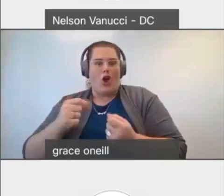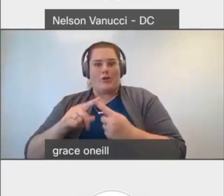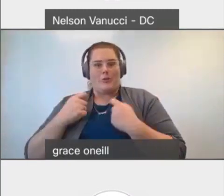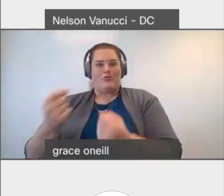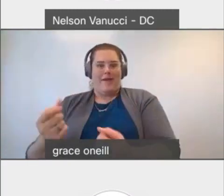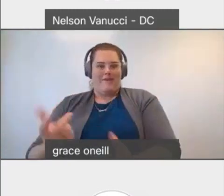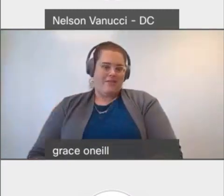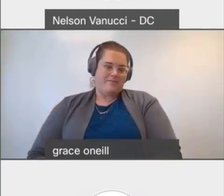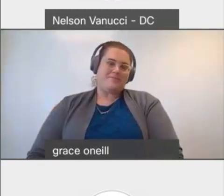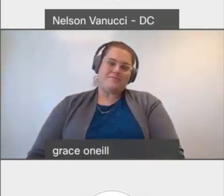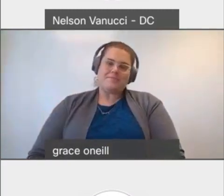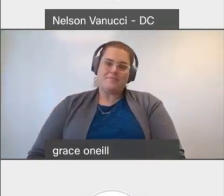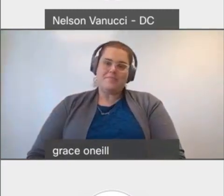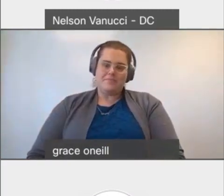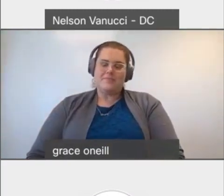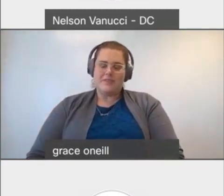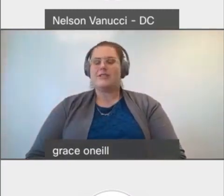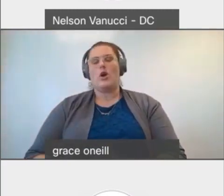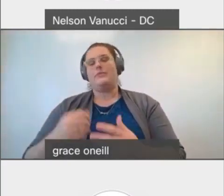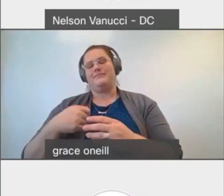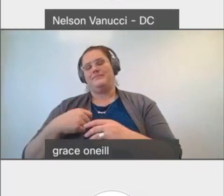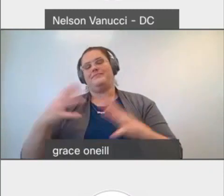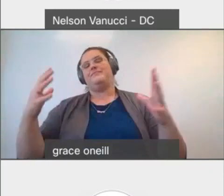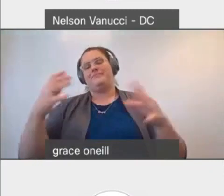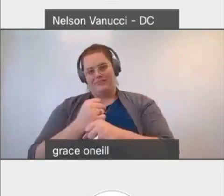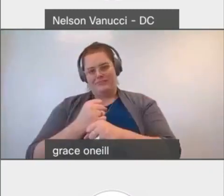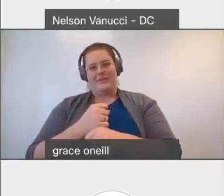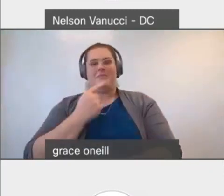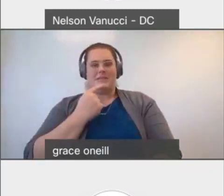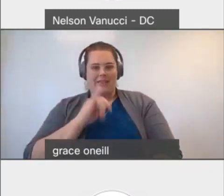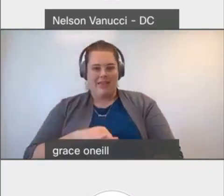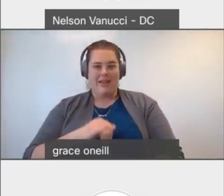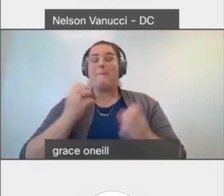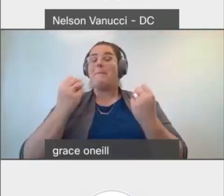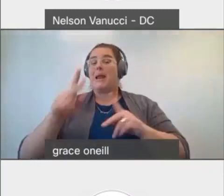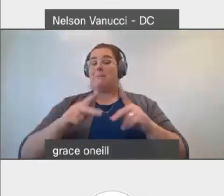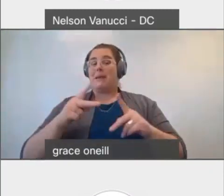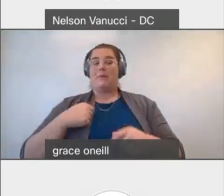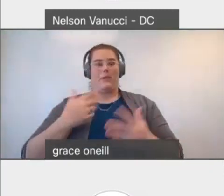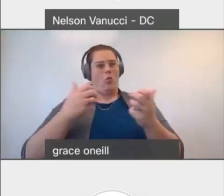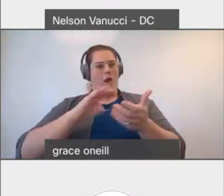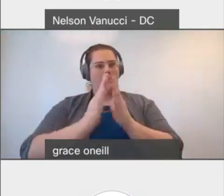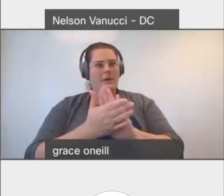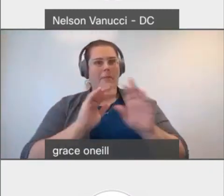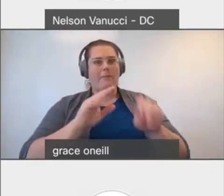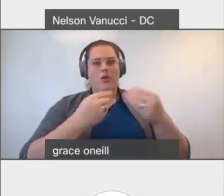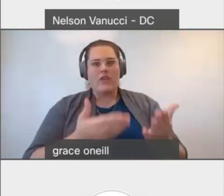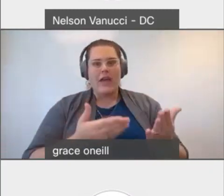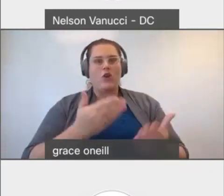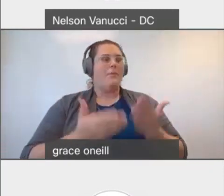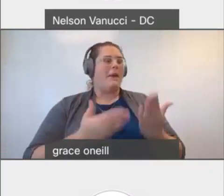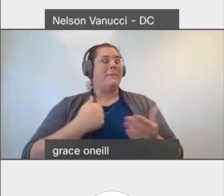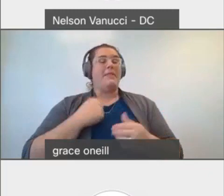and short of it is, a lot of people come into the business wanting to be providers because they either work for providers, they've heard